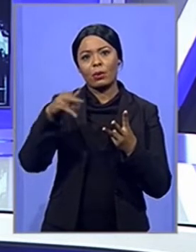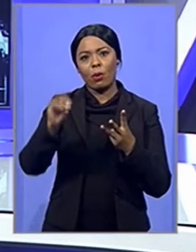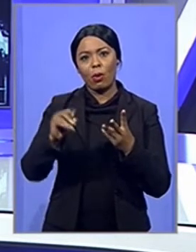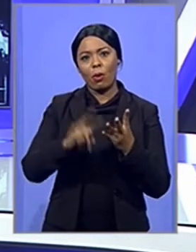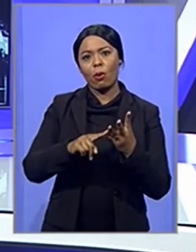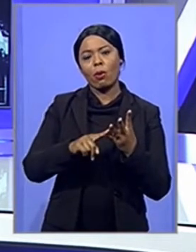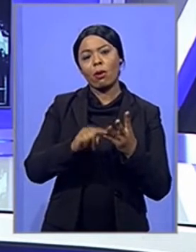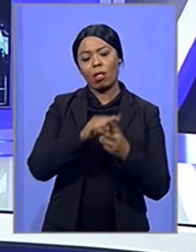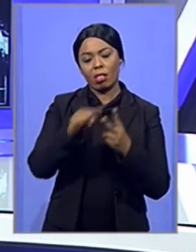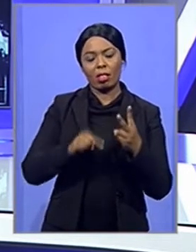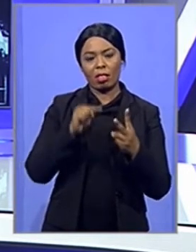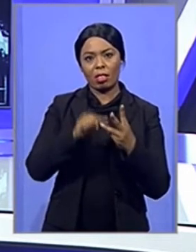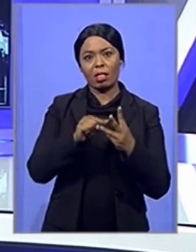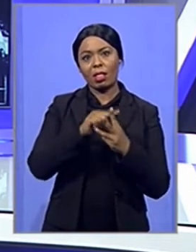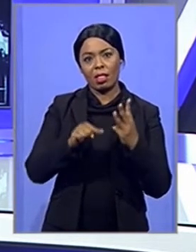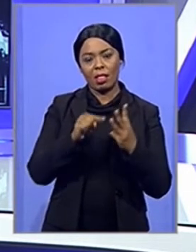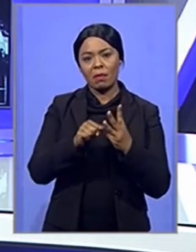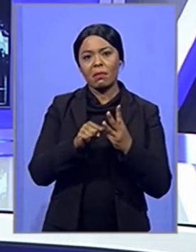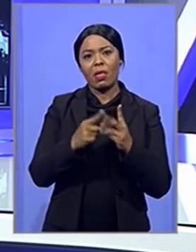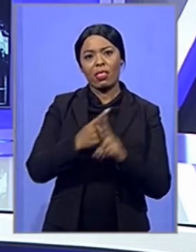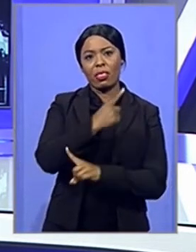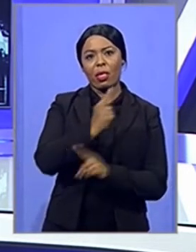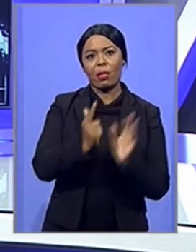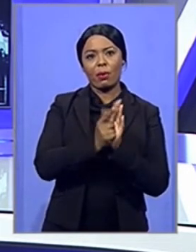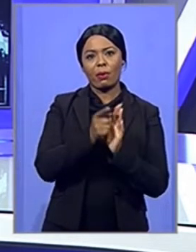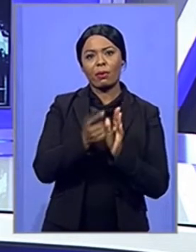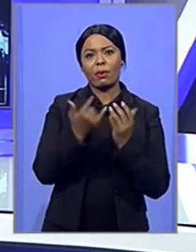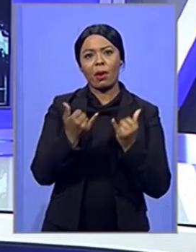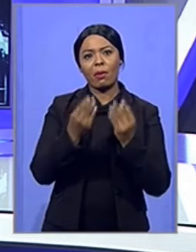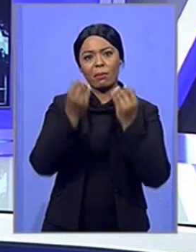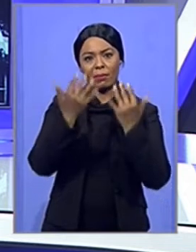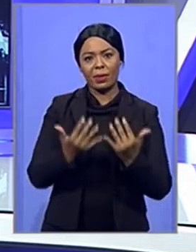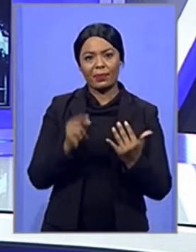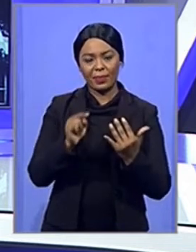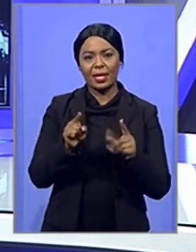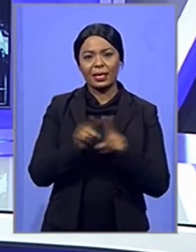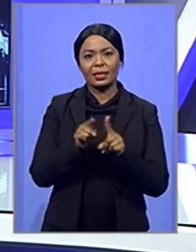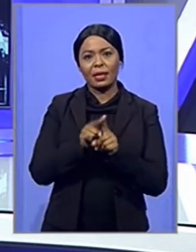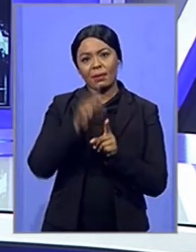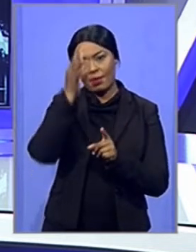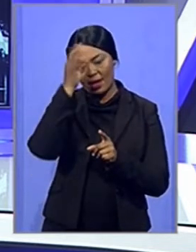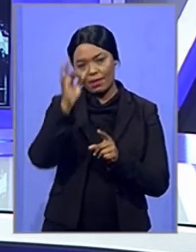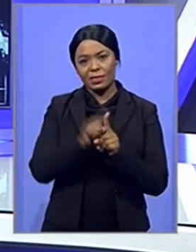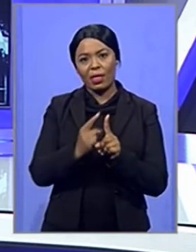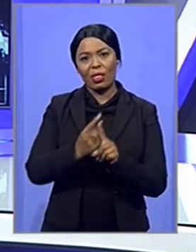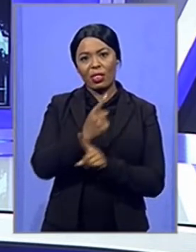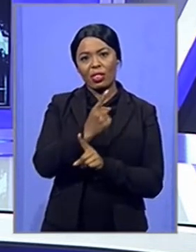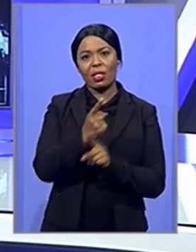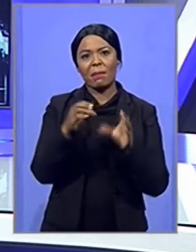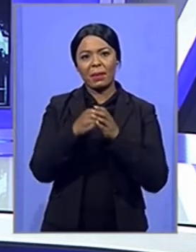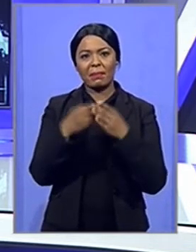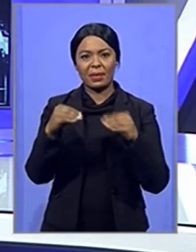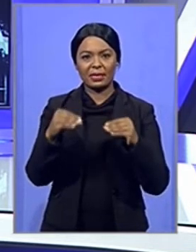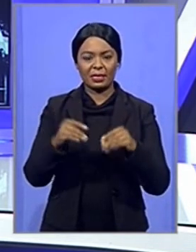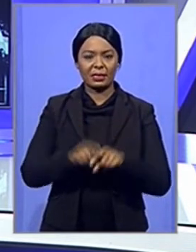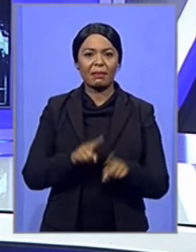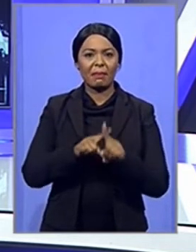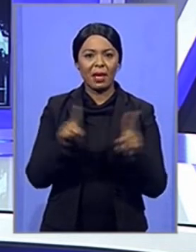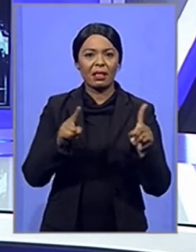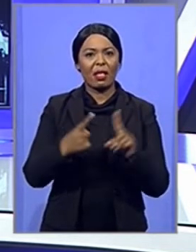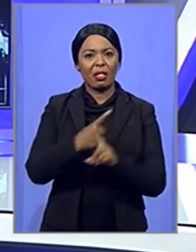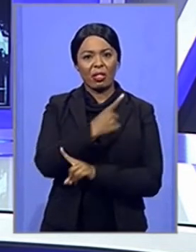ba latofadiwa ka go gataka molao wa tsamaiso ya matlole a puso le thefosanyo seng mo molaong ya madi gareng ga tse dingwe. Setlhopha seo